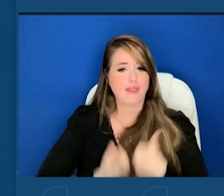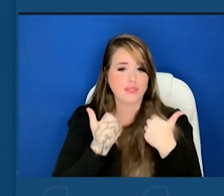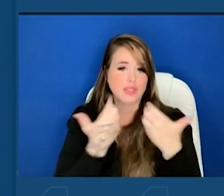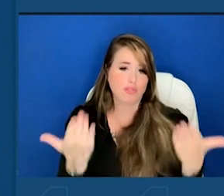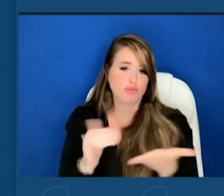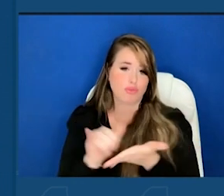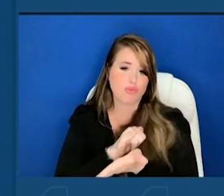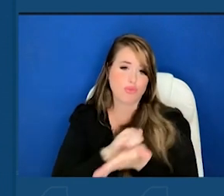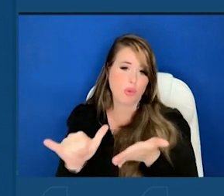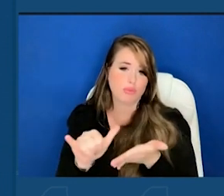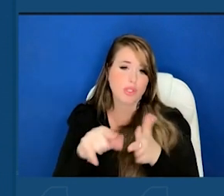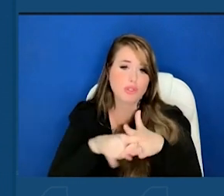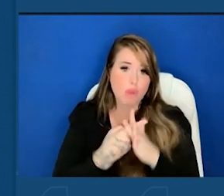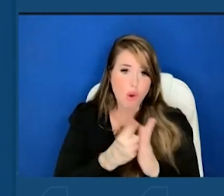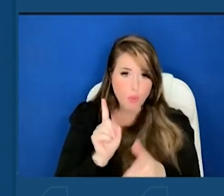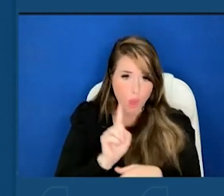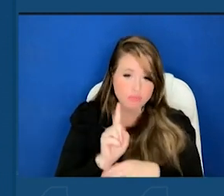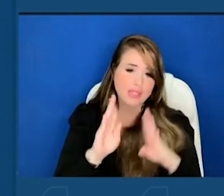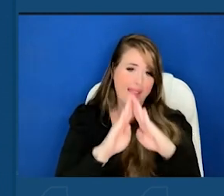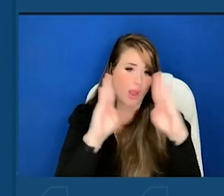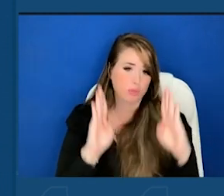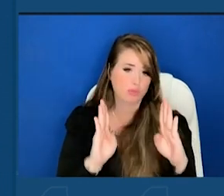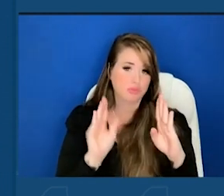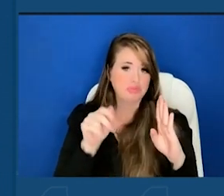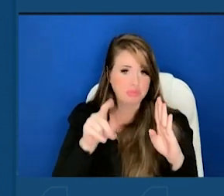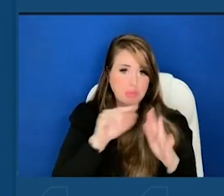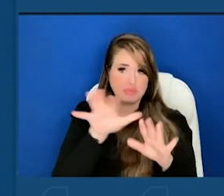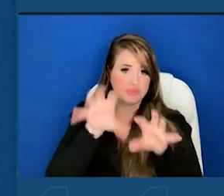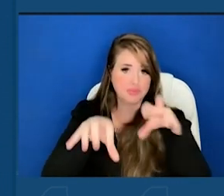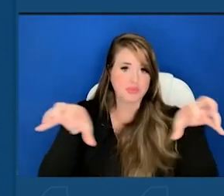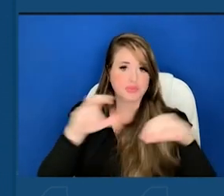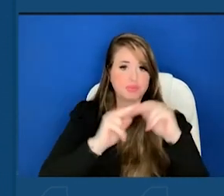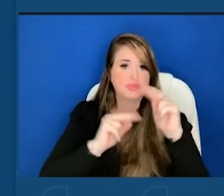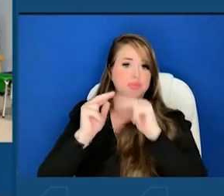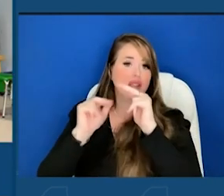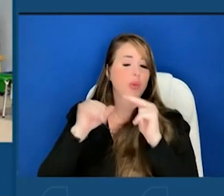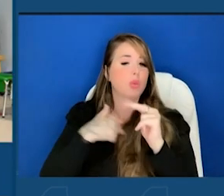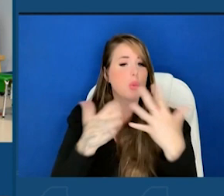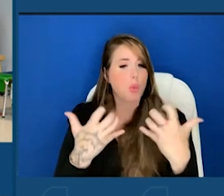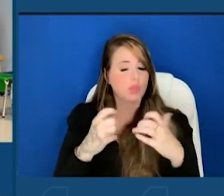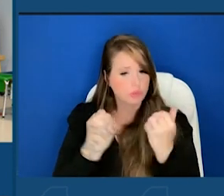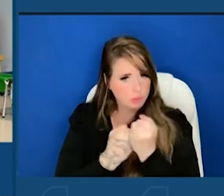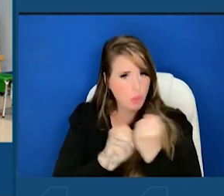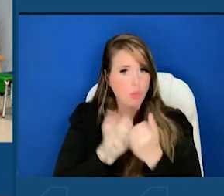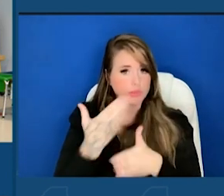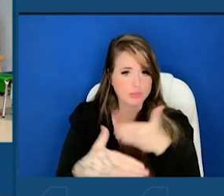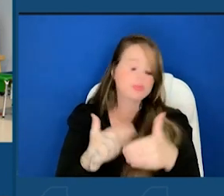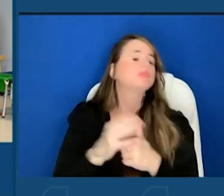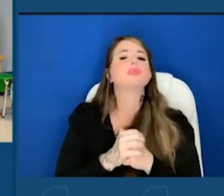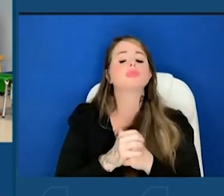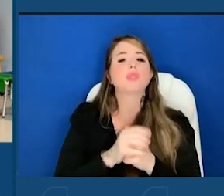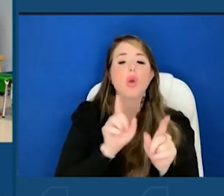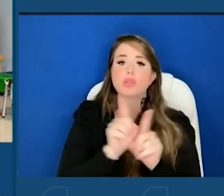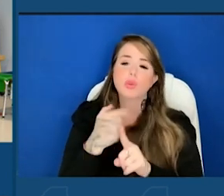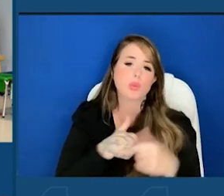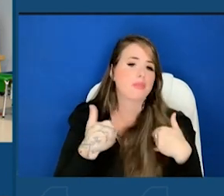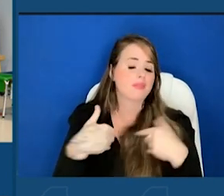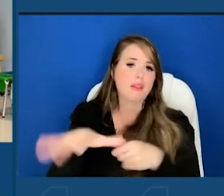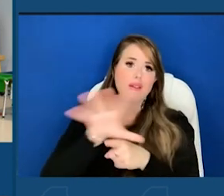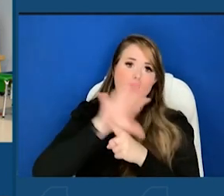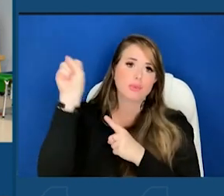York, starting with their housing. So we're here to support and get this moving. But I also know that one of the reasons people want to be here is we have outstanding